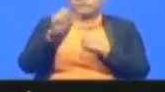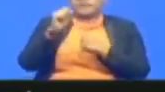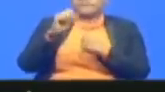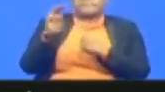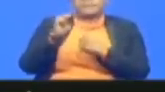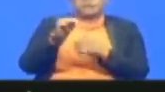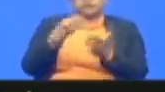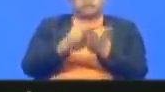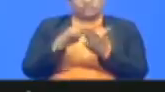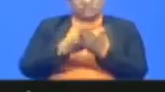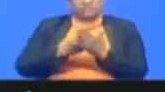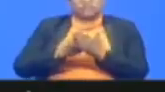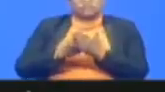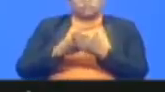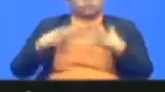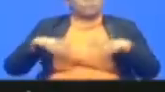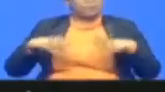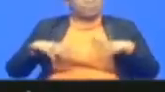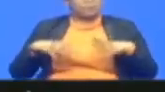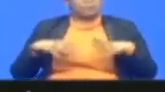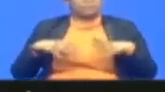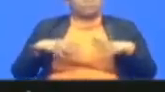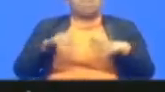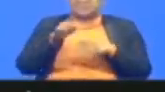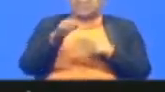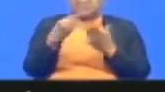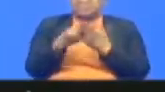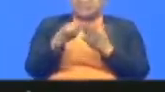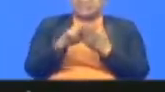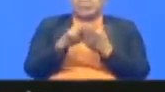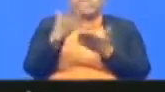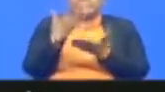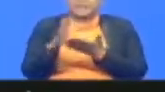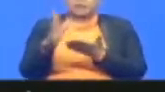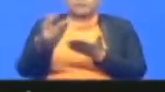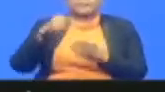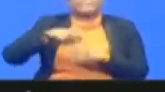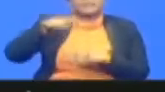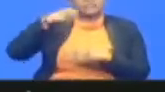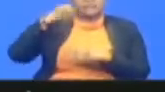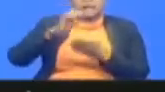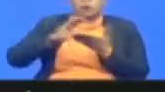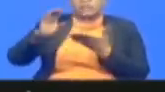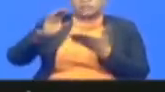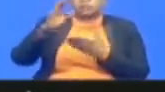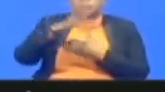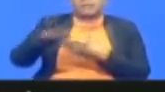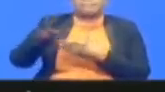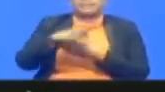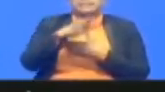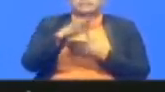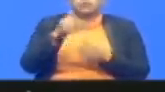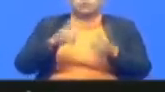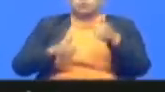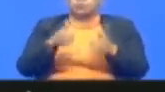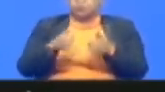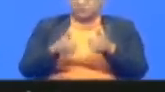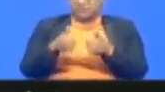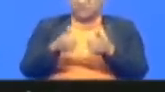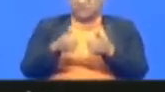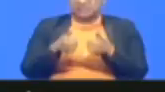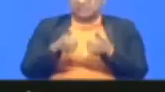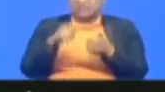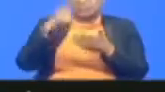to the taxpayer. The said funds were incurred as part of the budget allocated to Parliament and which had already